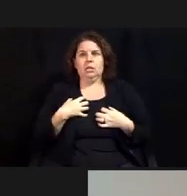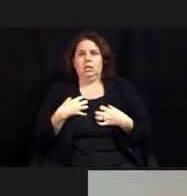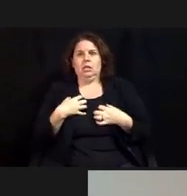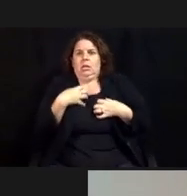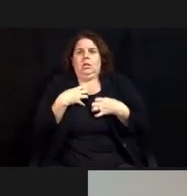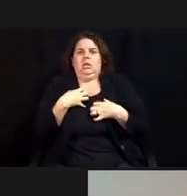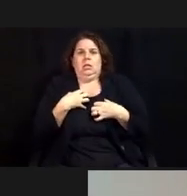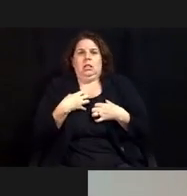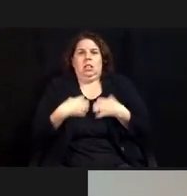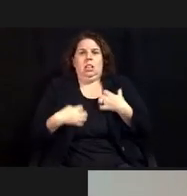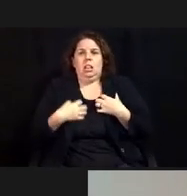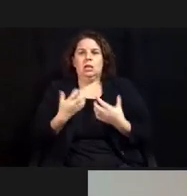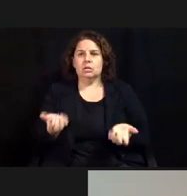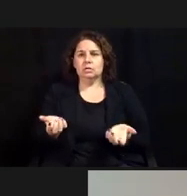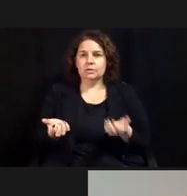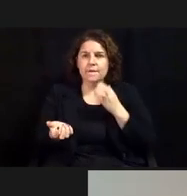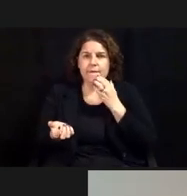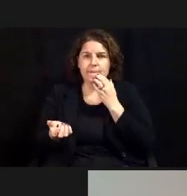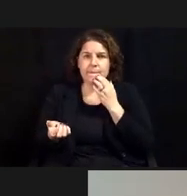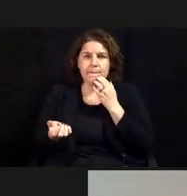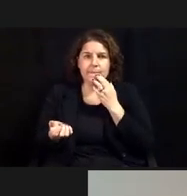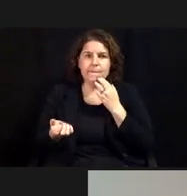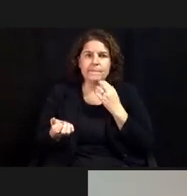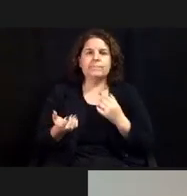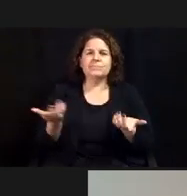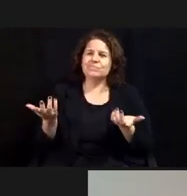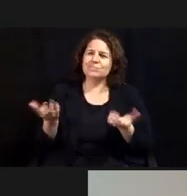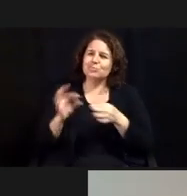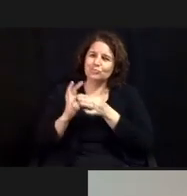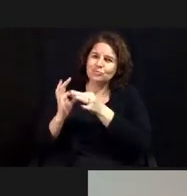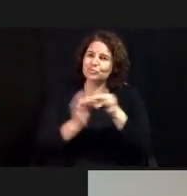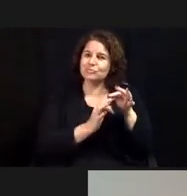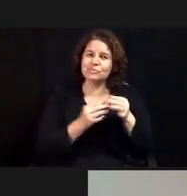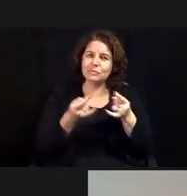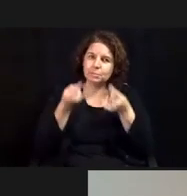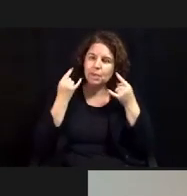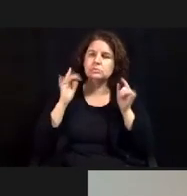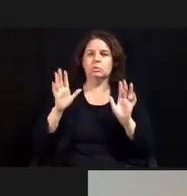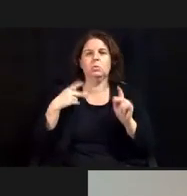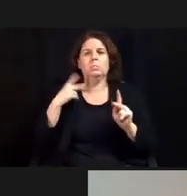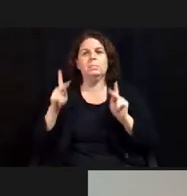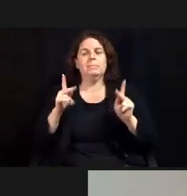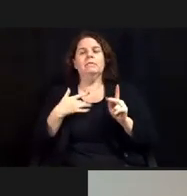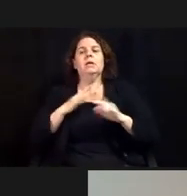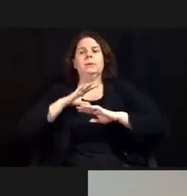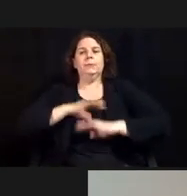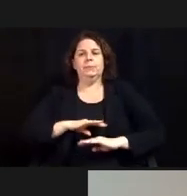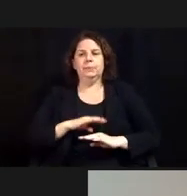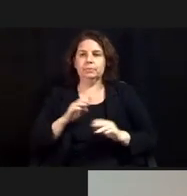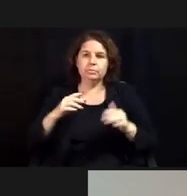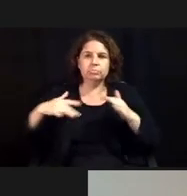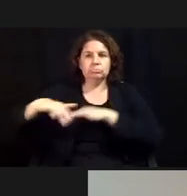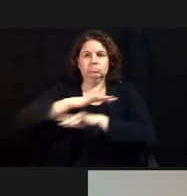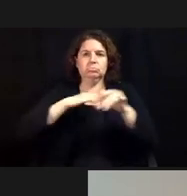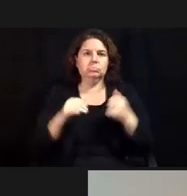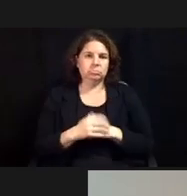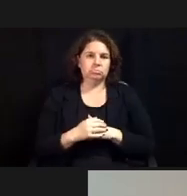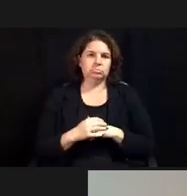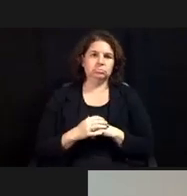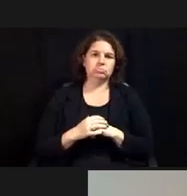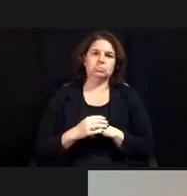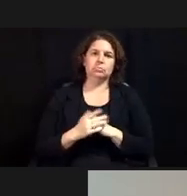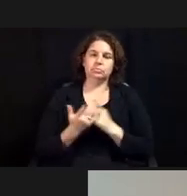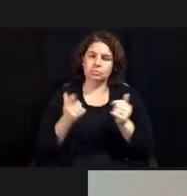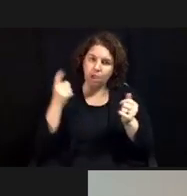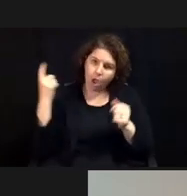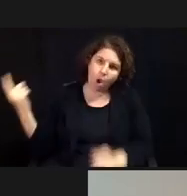fear. And so we need to, help our neighbors, support our neighbors and our friends. Please always wear a mask when you're